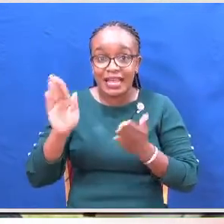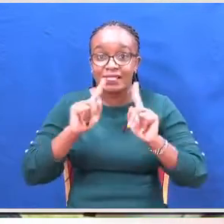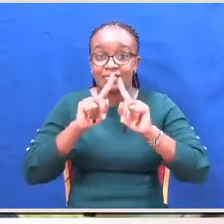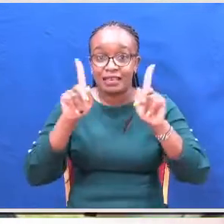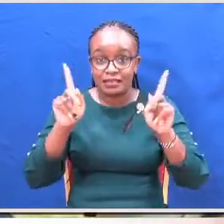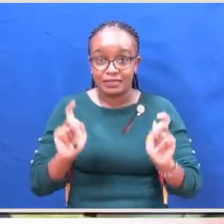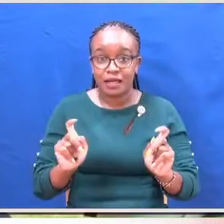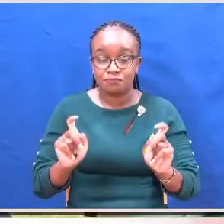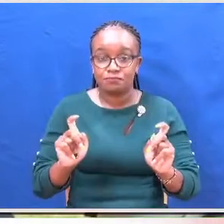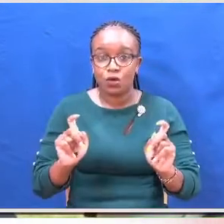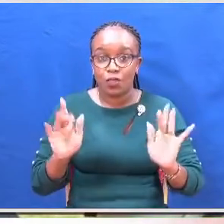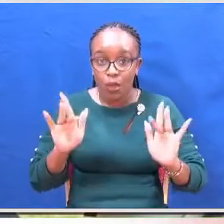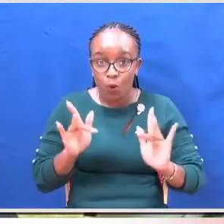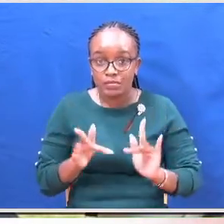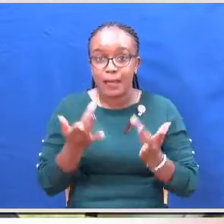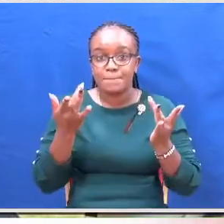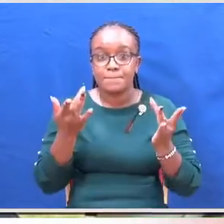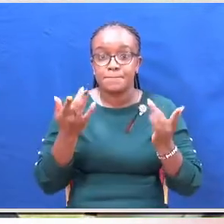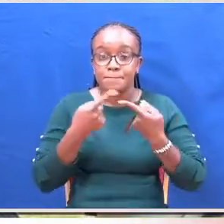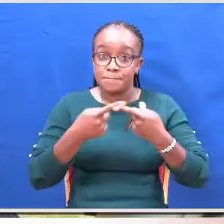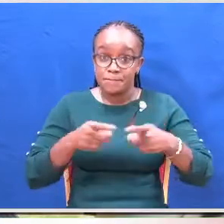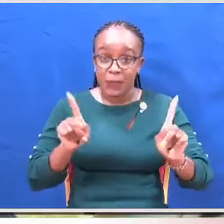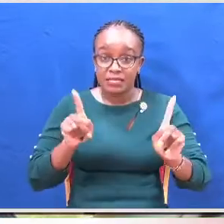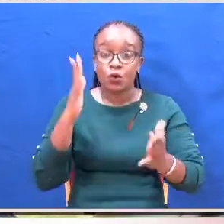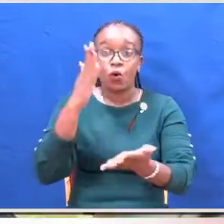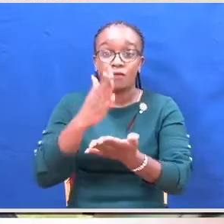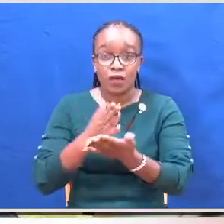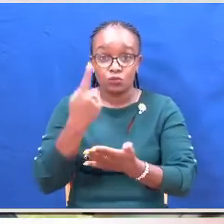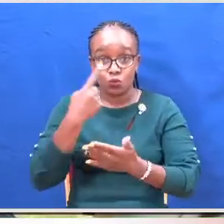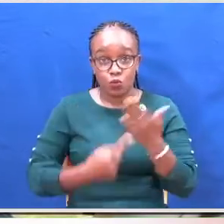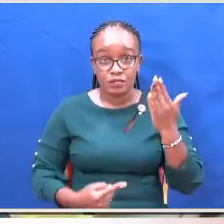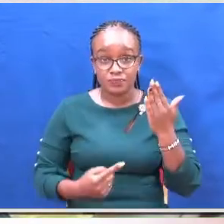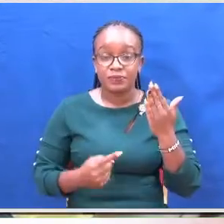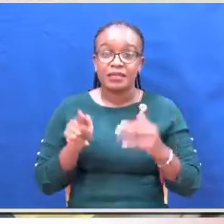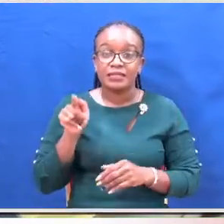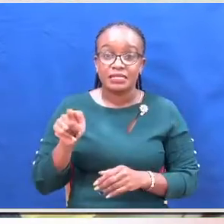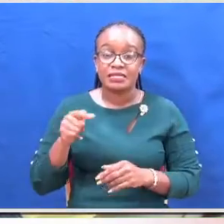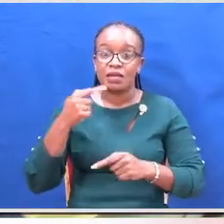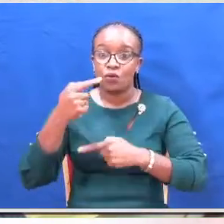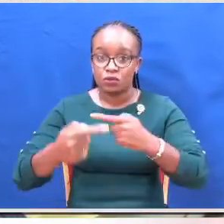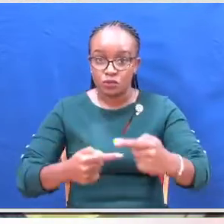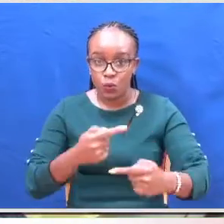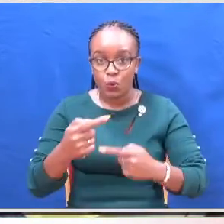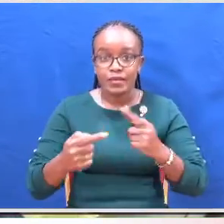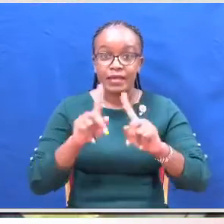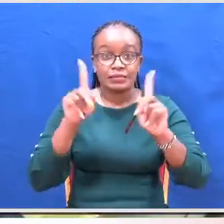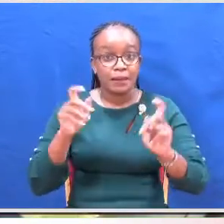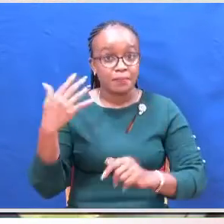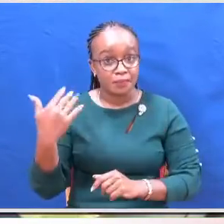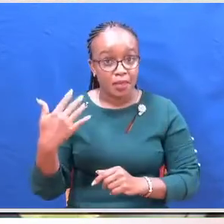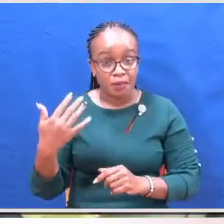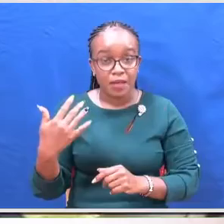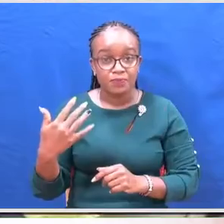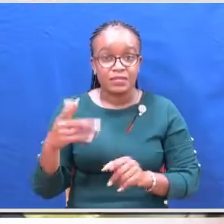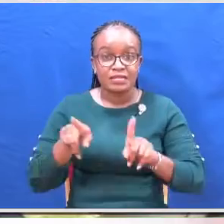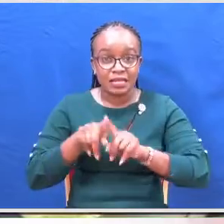exam in her status, but she has confirmed to us this is the ongoing paper. We have also confirmed, he has gone in